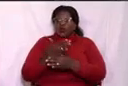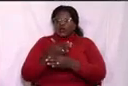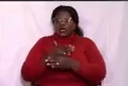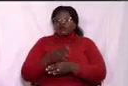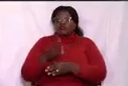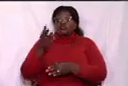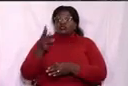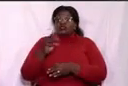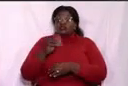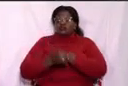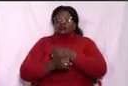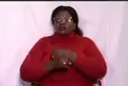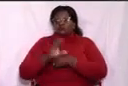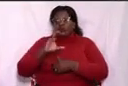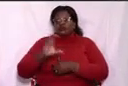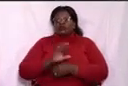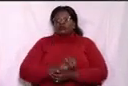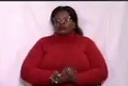The business should also be